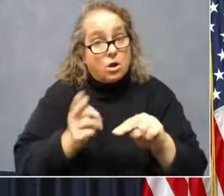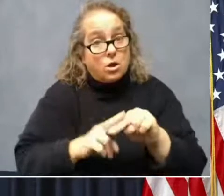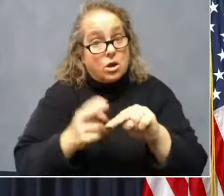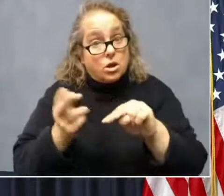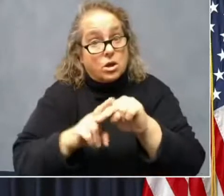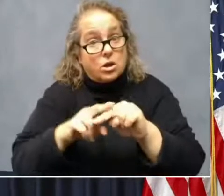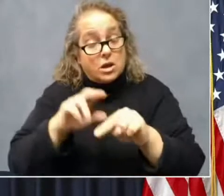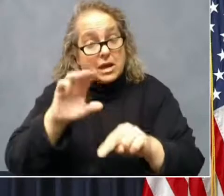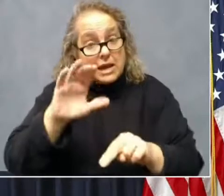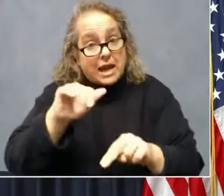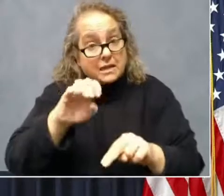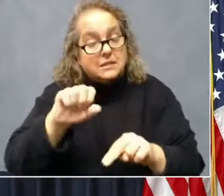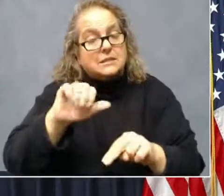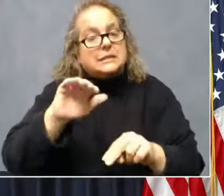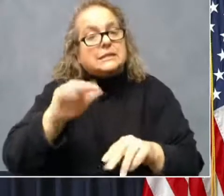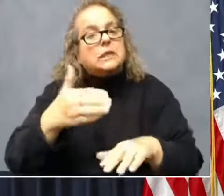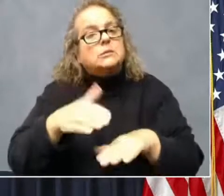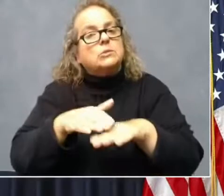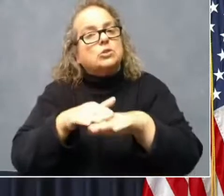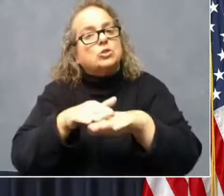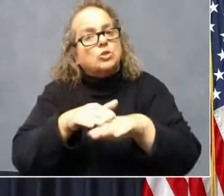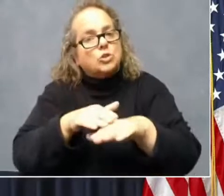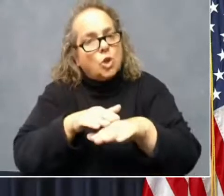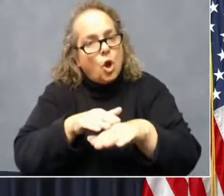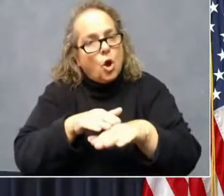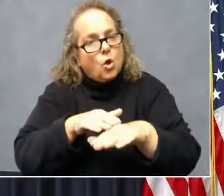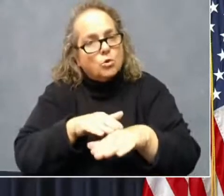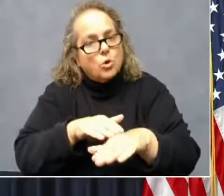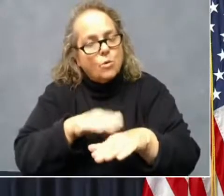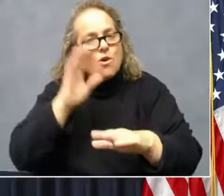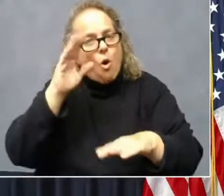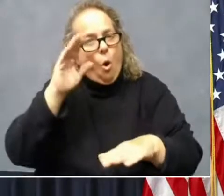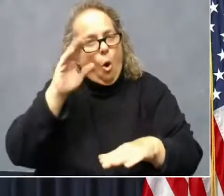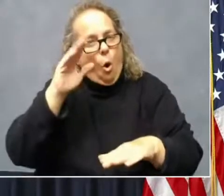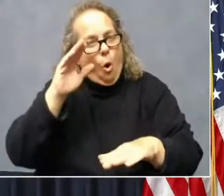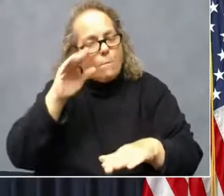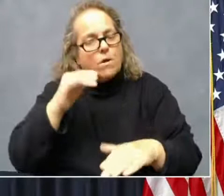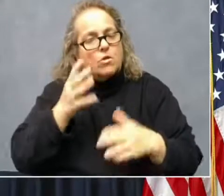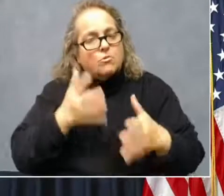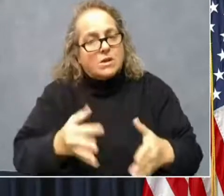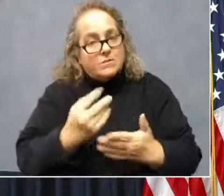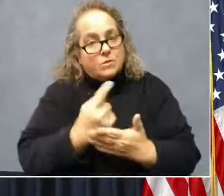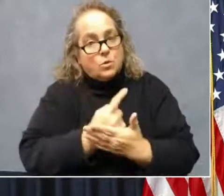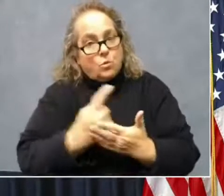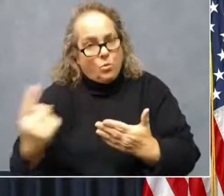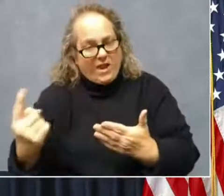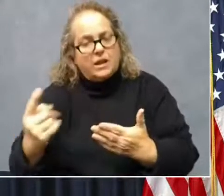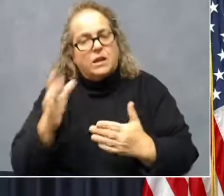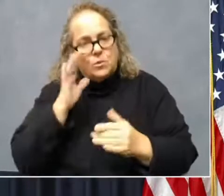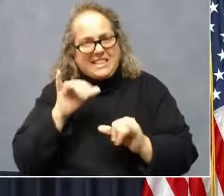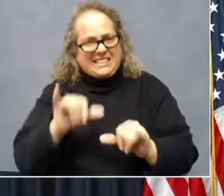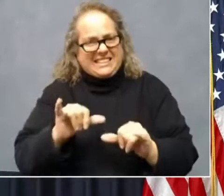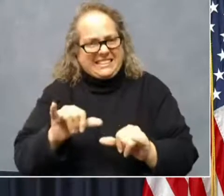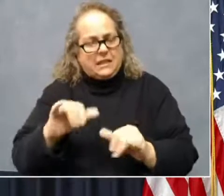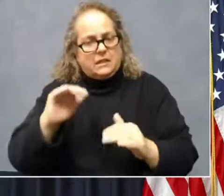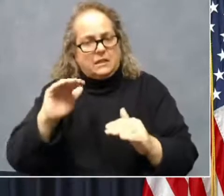be slowing, and we hope that holds through the rest of the week. Brings our total number of cases